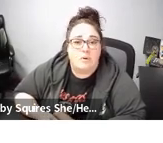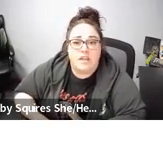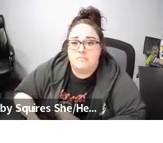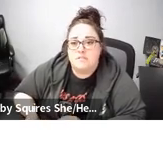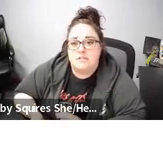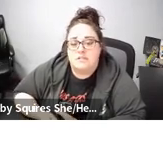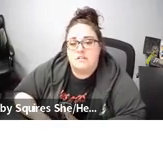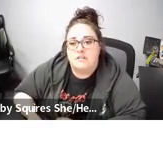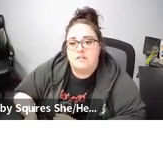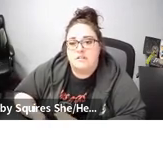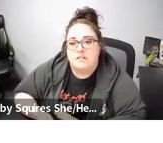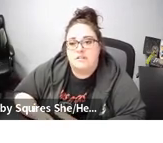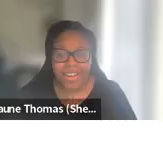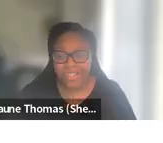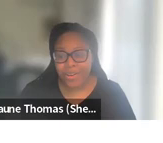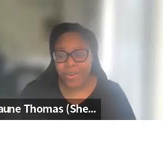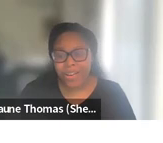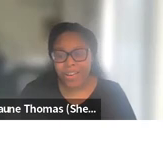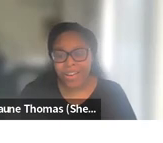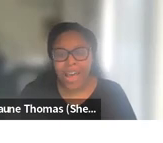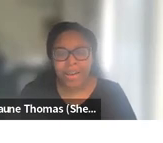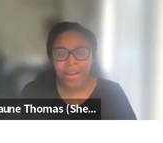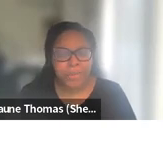or board games? Yes. So